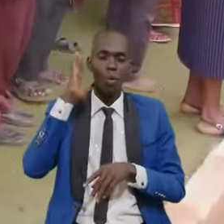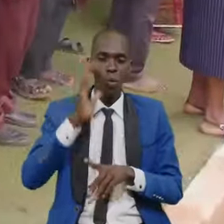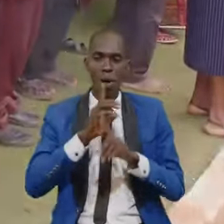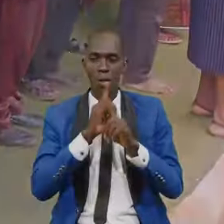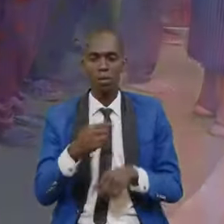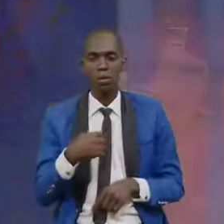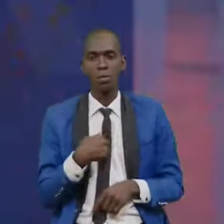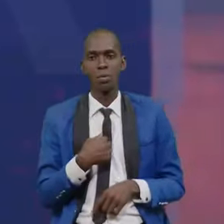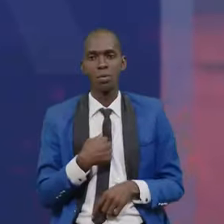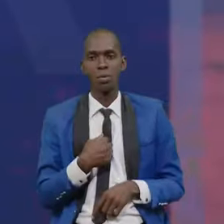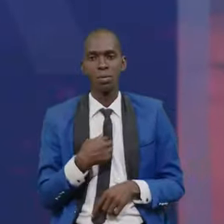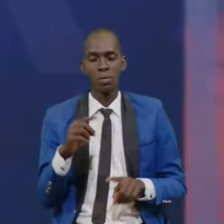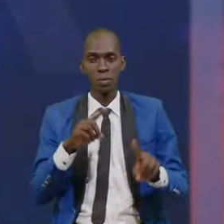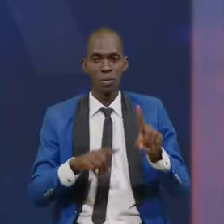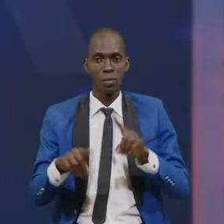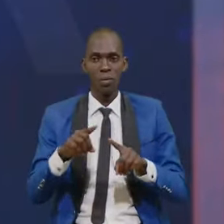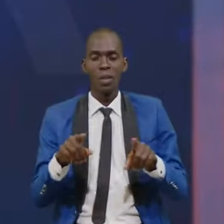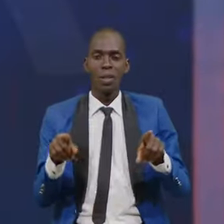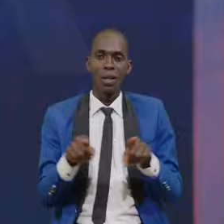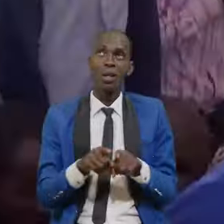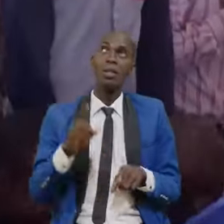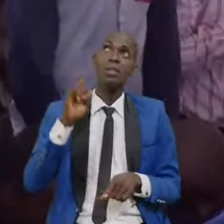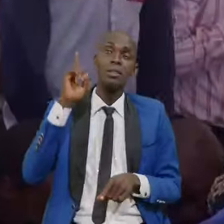God will answer me. As he answers my pastor. As he